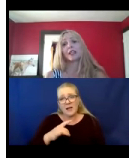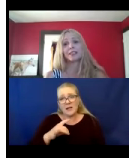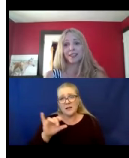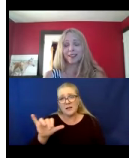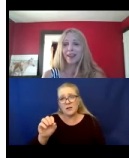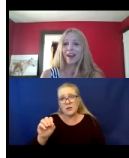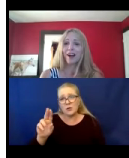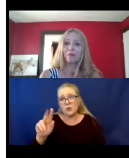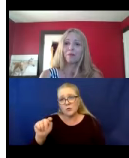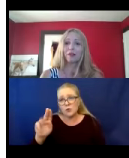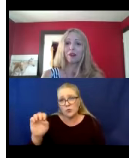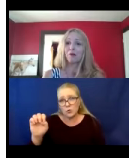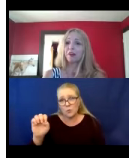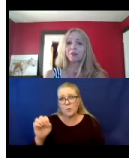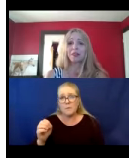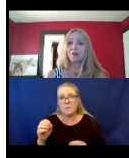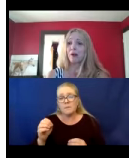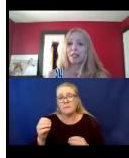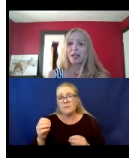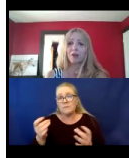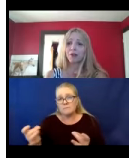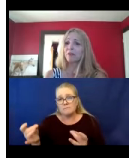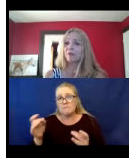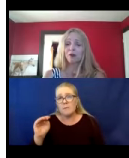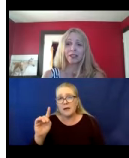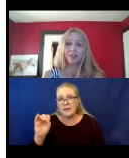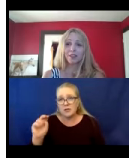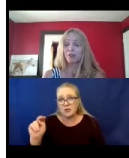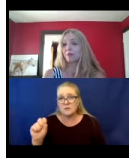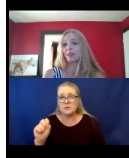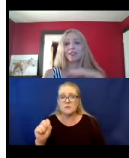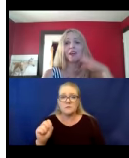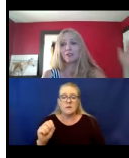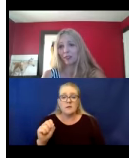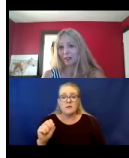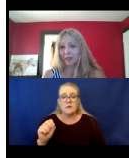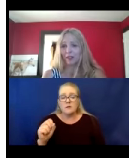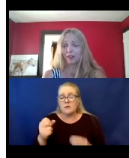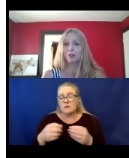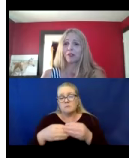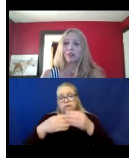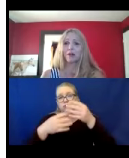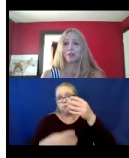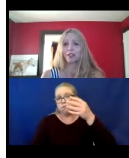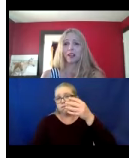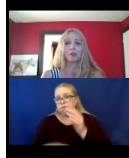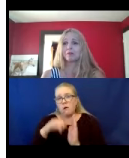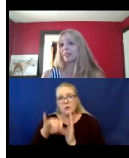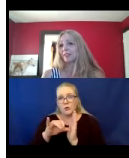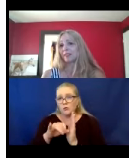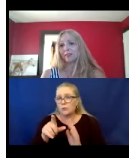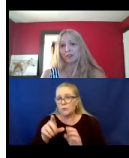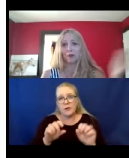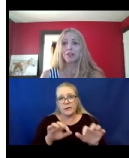or chanting. If I want to, calm down or get focused, there's tons of things on there that you could look up. Just type